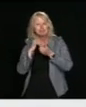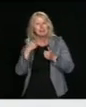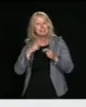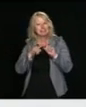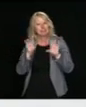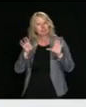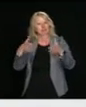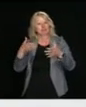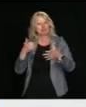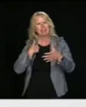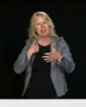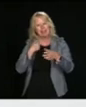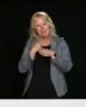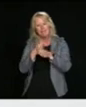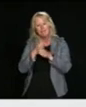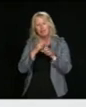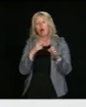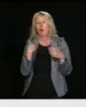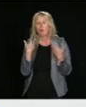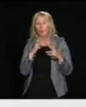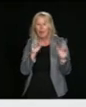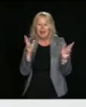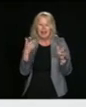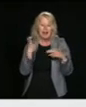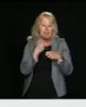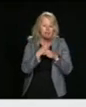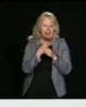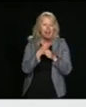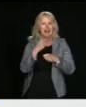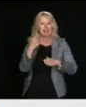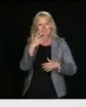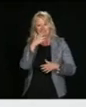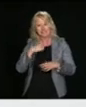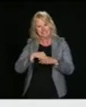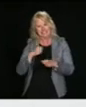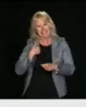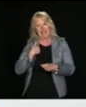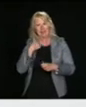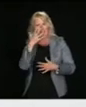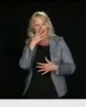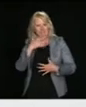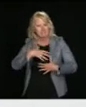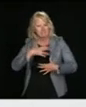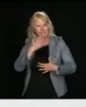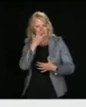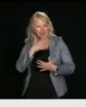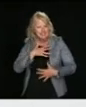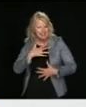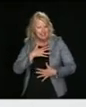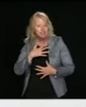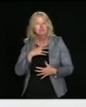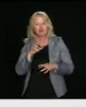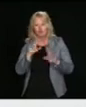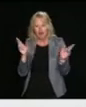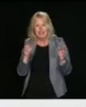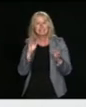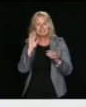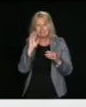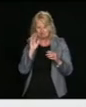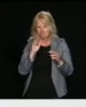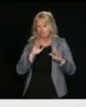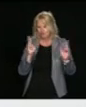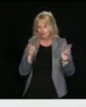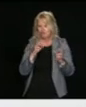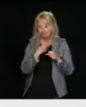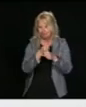Canada ventilators. And now, these firms are able to ramp up manufacturing to deliver on contracts that the government has established with